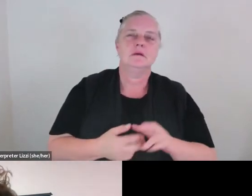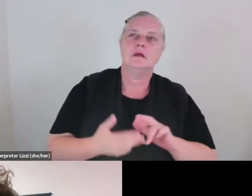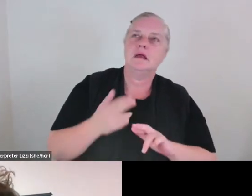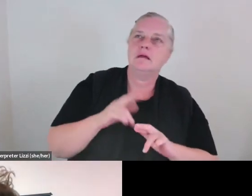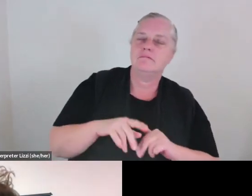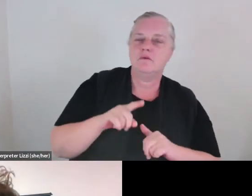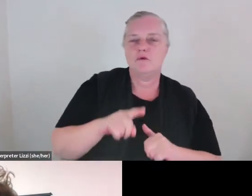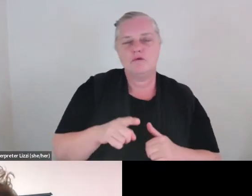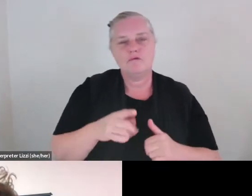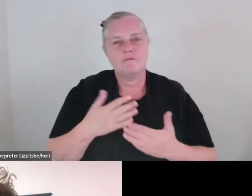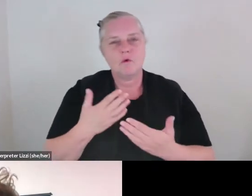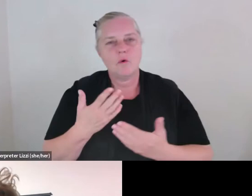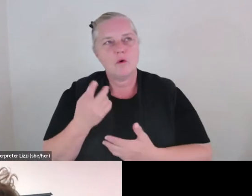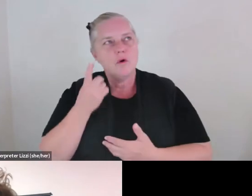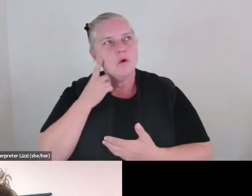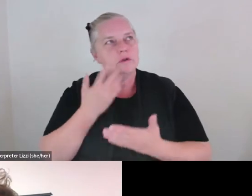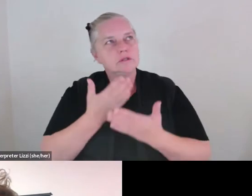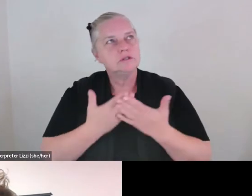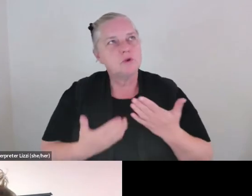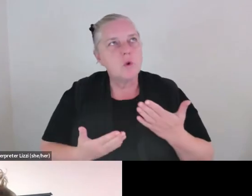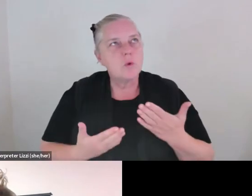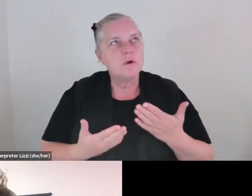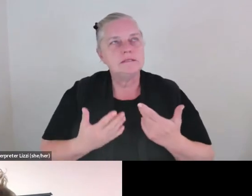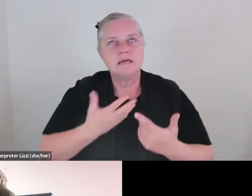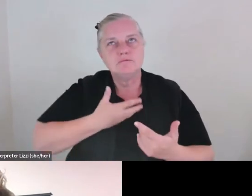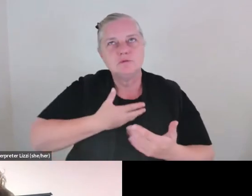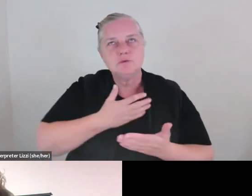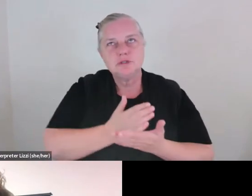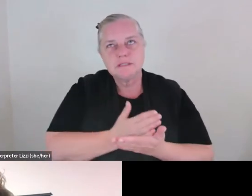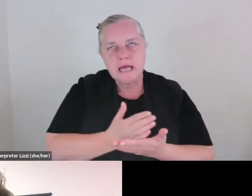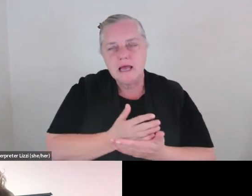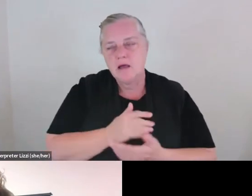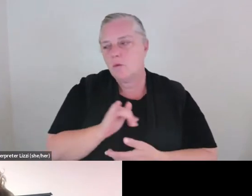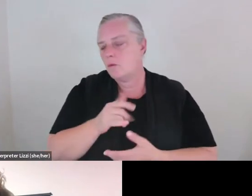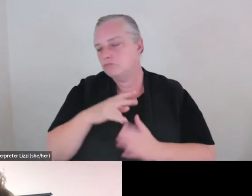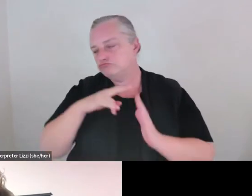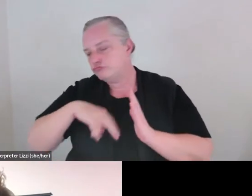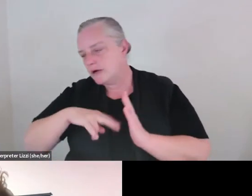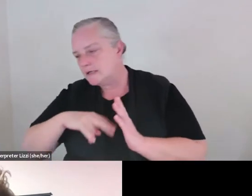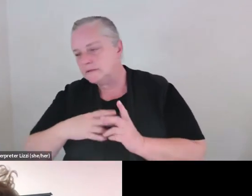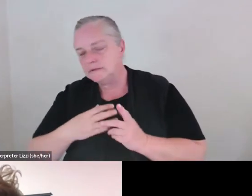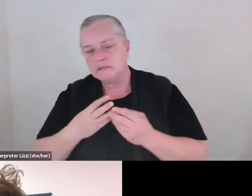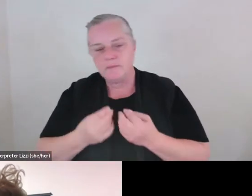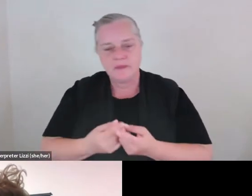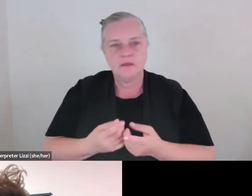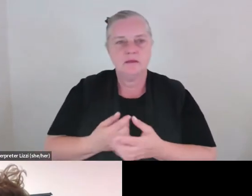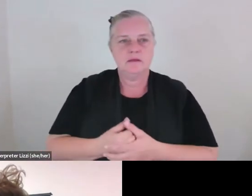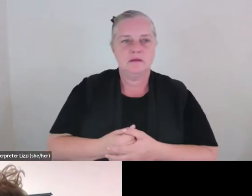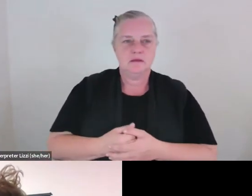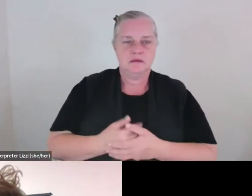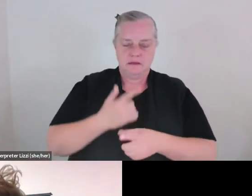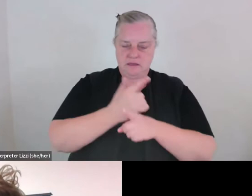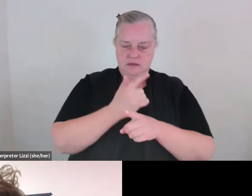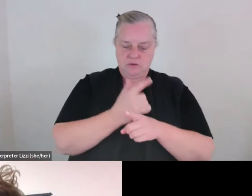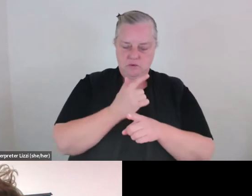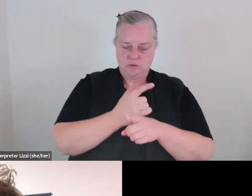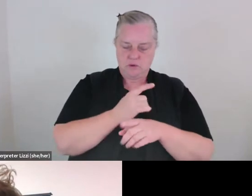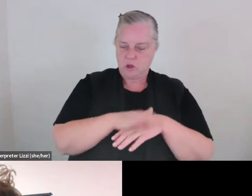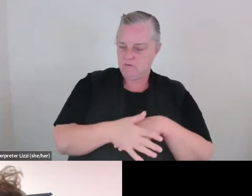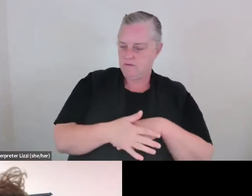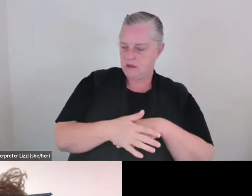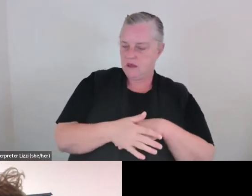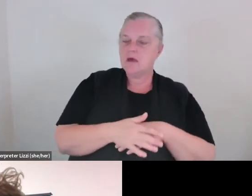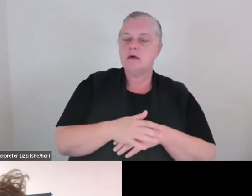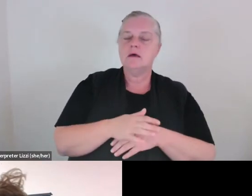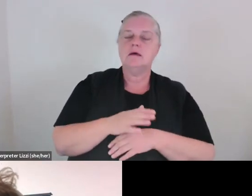that you're comfortable sharing, or you've read about, I guess, because the talk was all about transmisogyny and the way